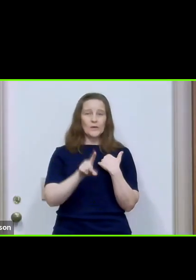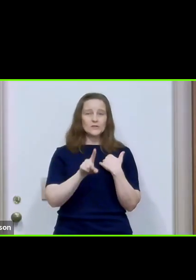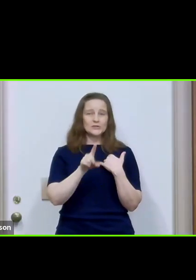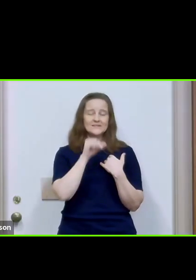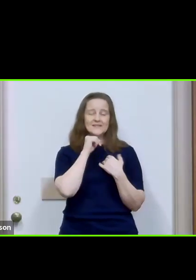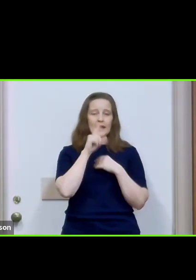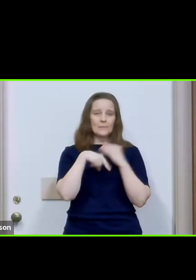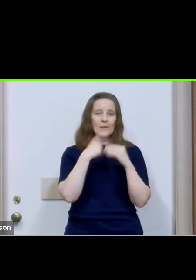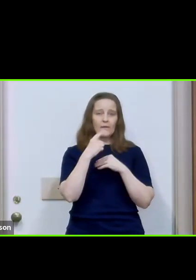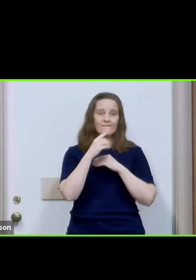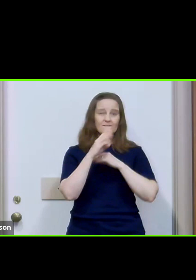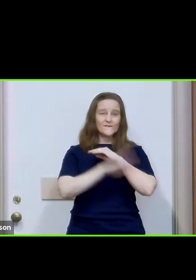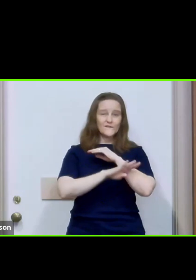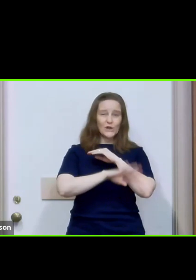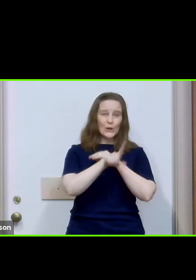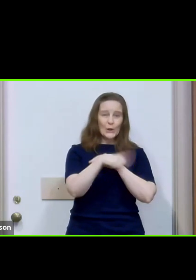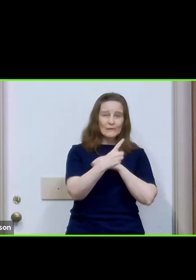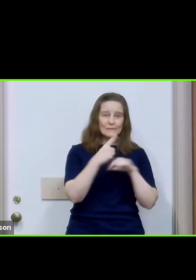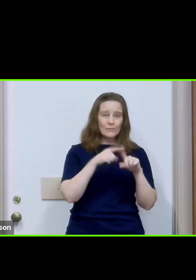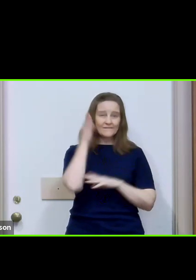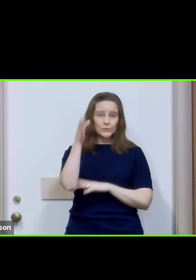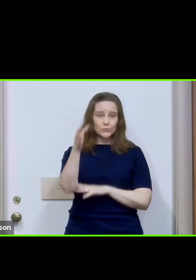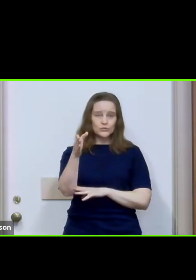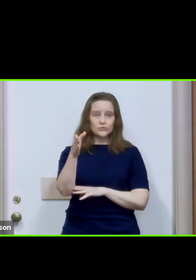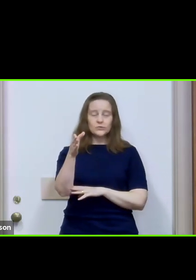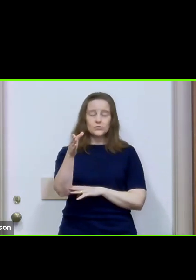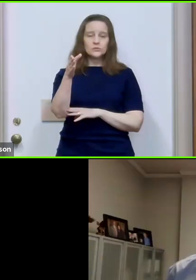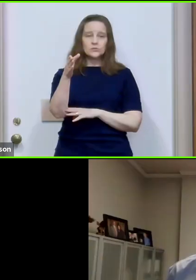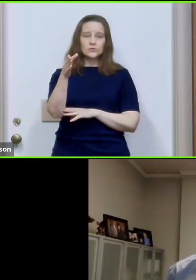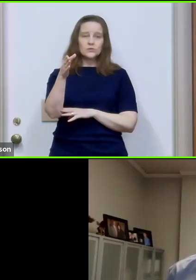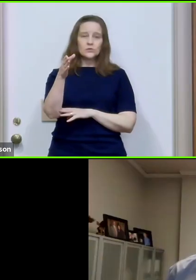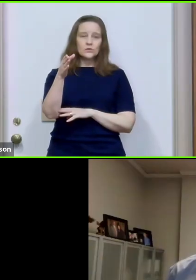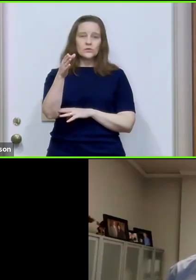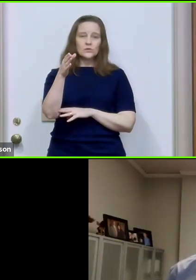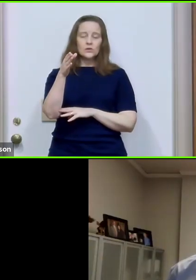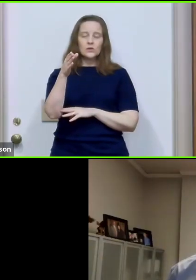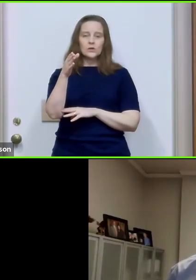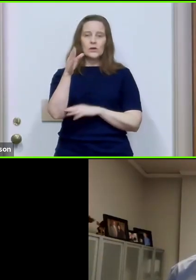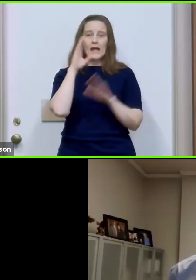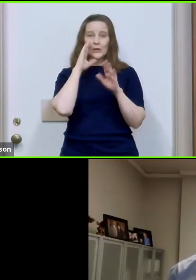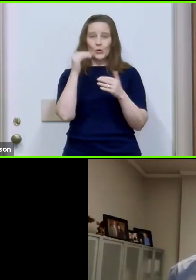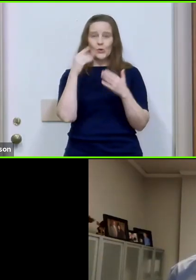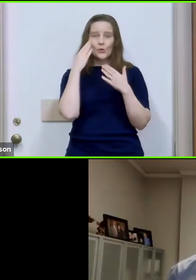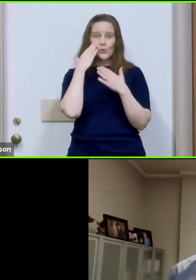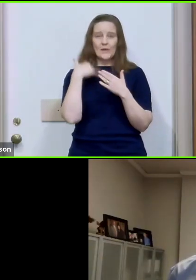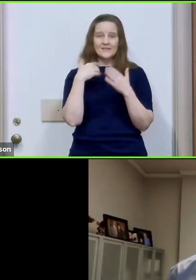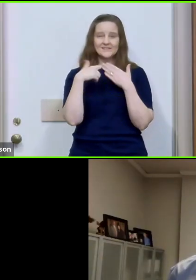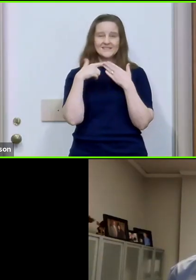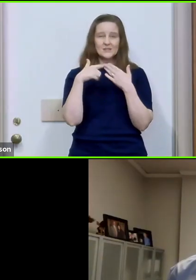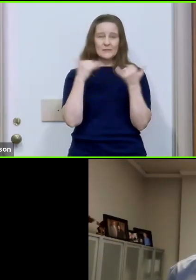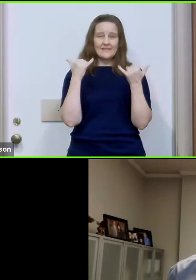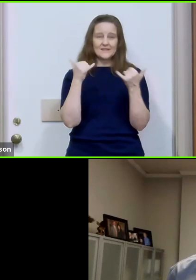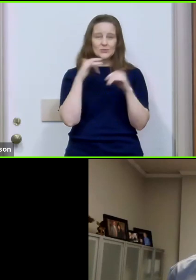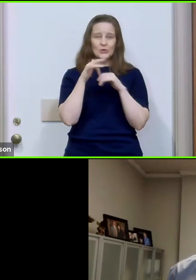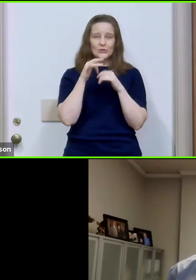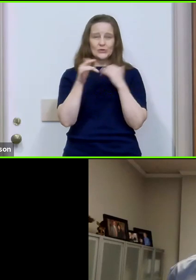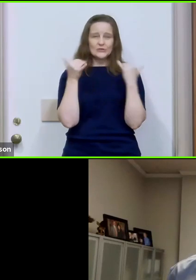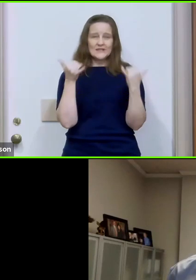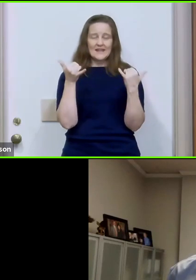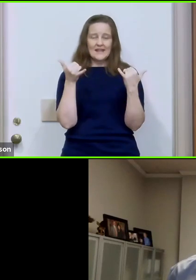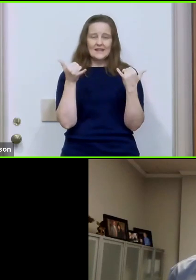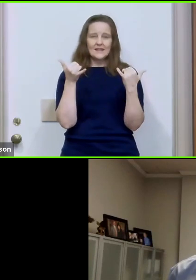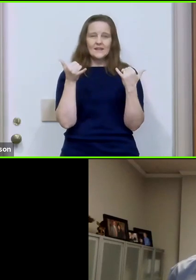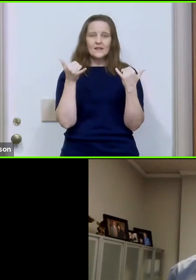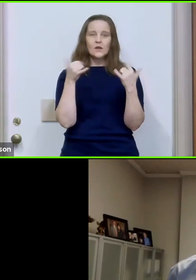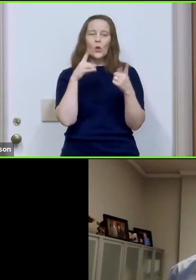fall, Jennifer, but also the future. And I know there was a discussion about this earlier today, just sort of looking ahead. When does